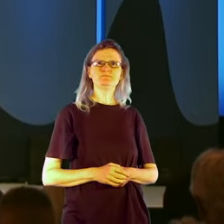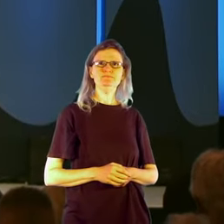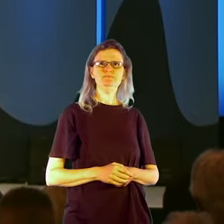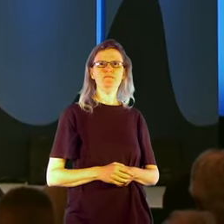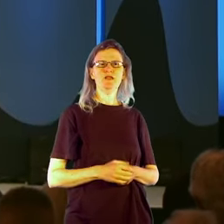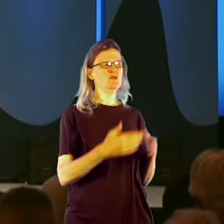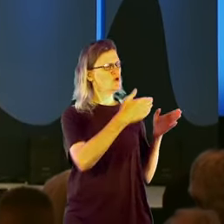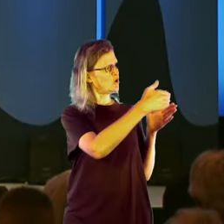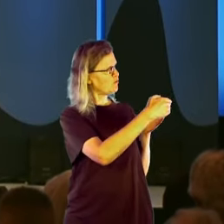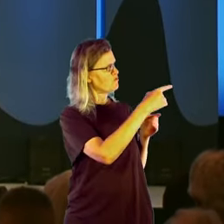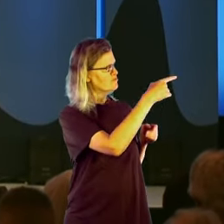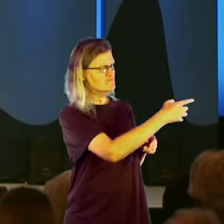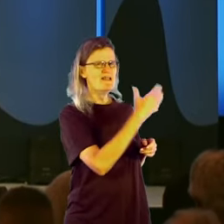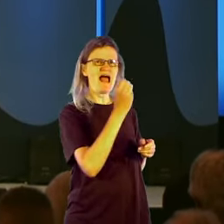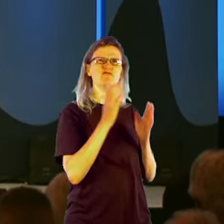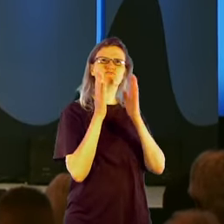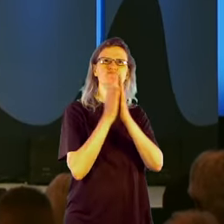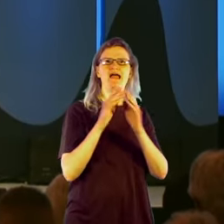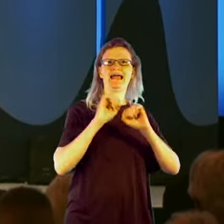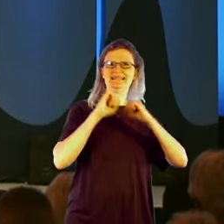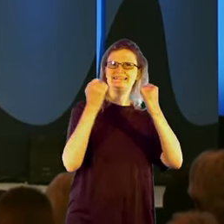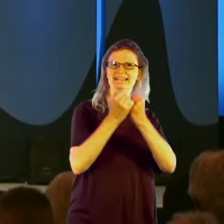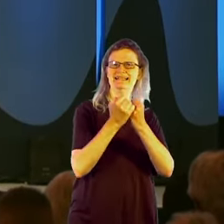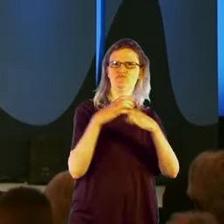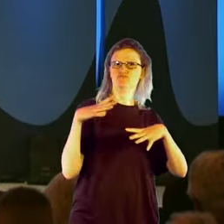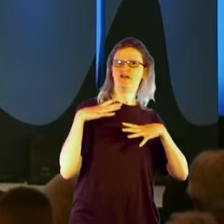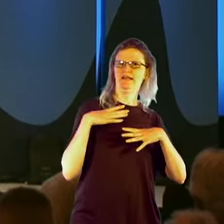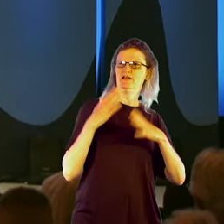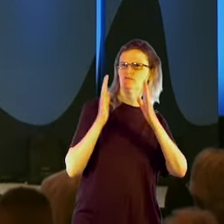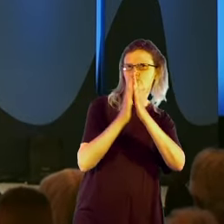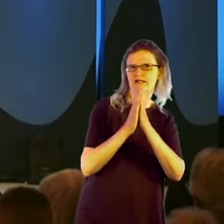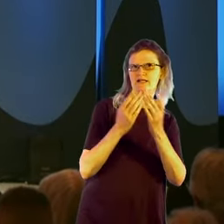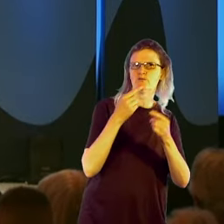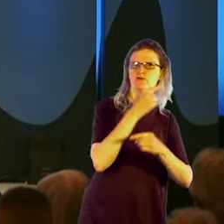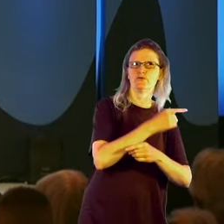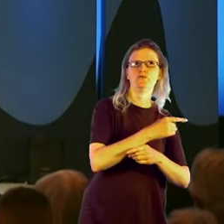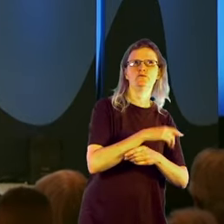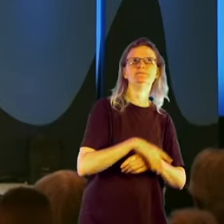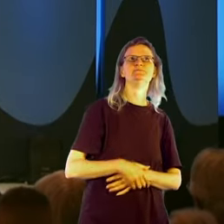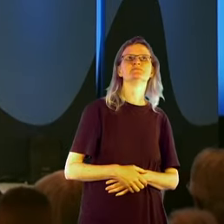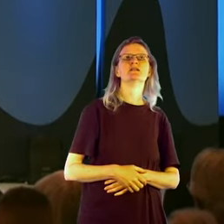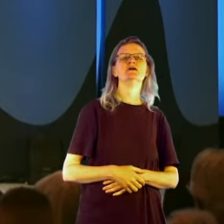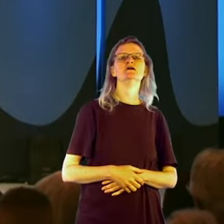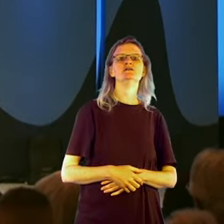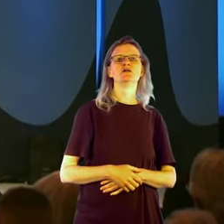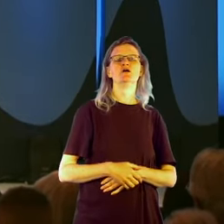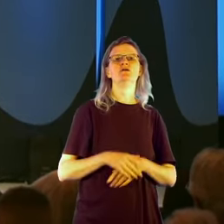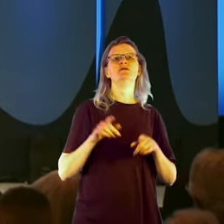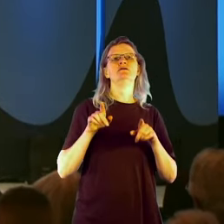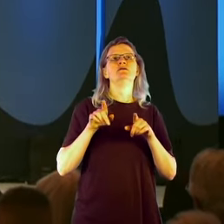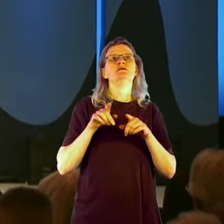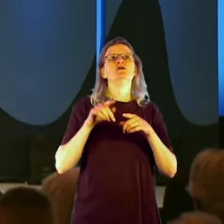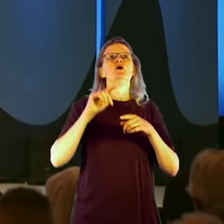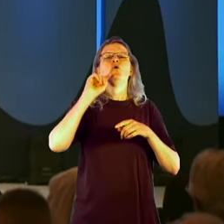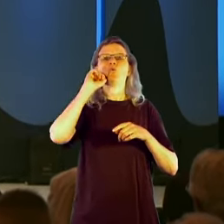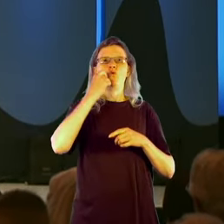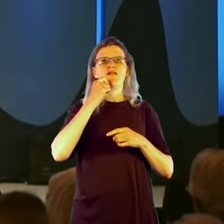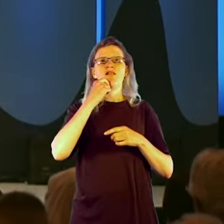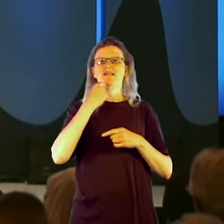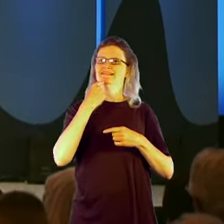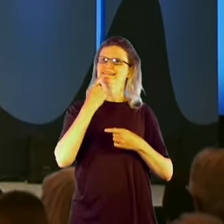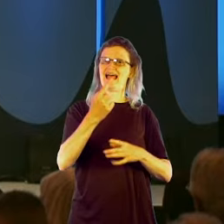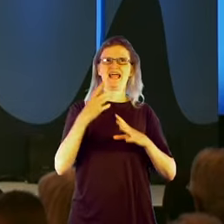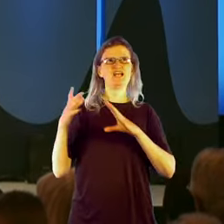left after we finish. But as yesterday, we're going to finish by saying together, this is from